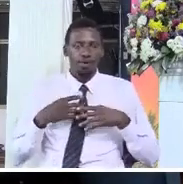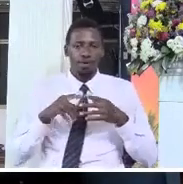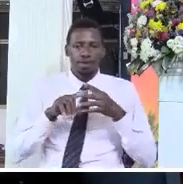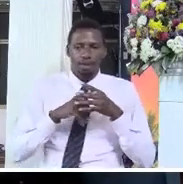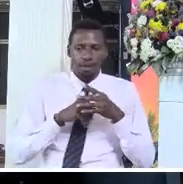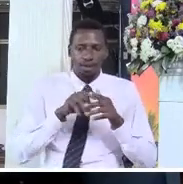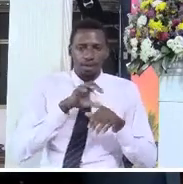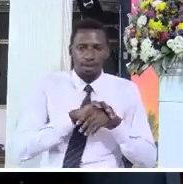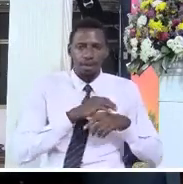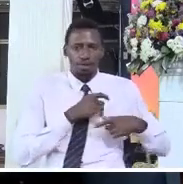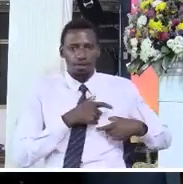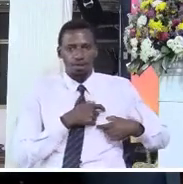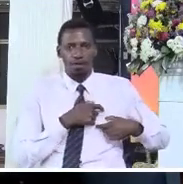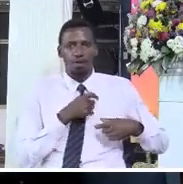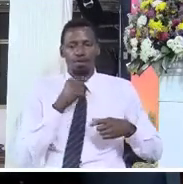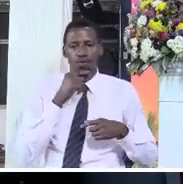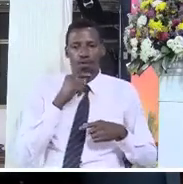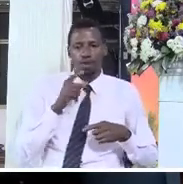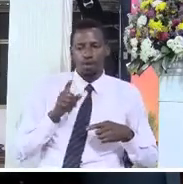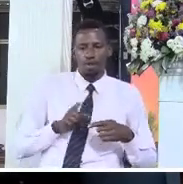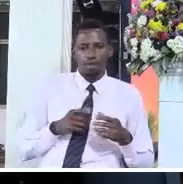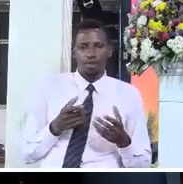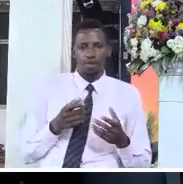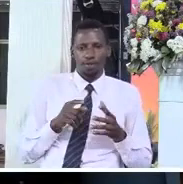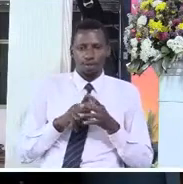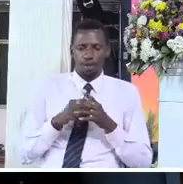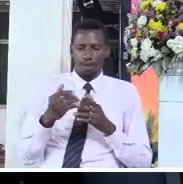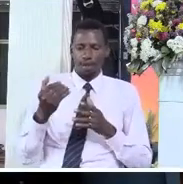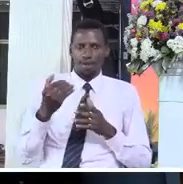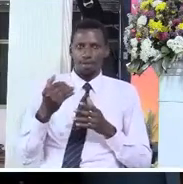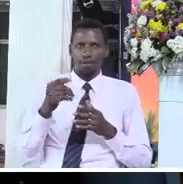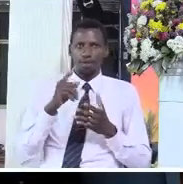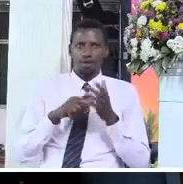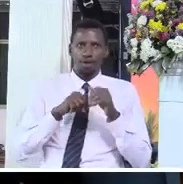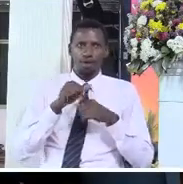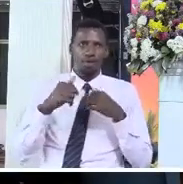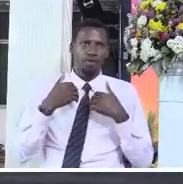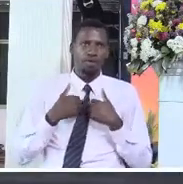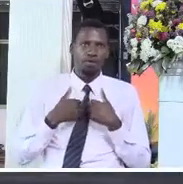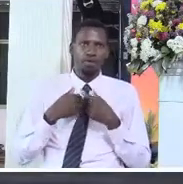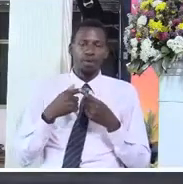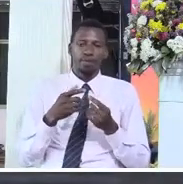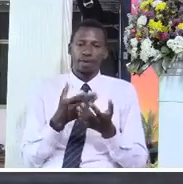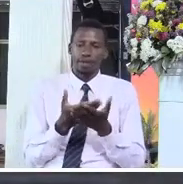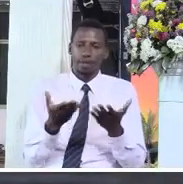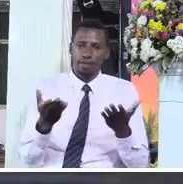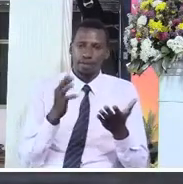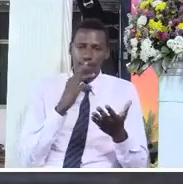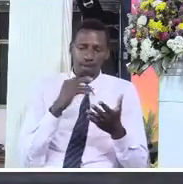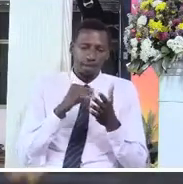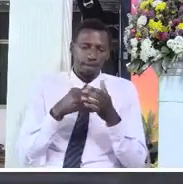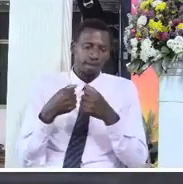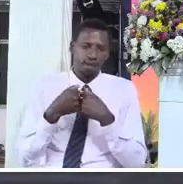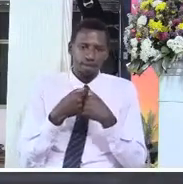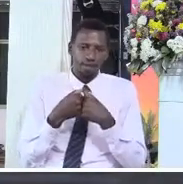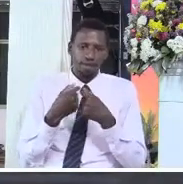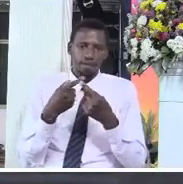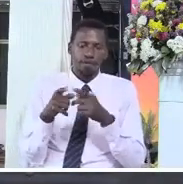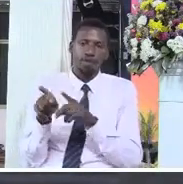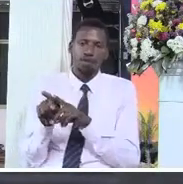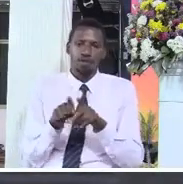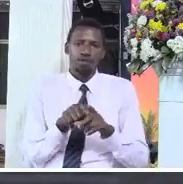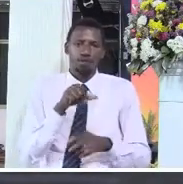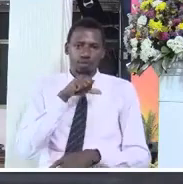girlfriends, boyfriends. You start asking yourself, what about me? But those are now challenges. But it's also an advantage